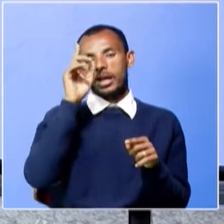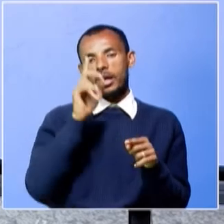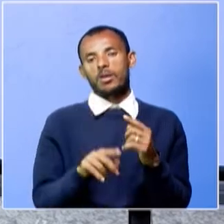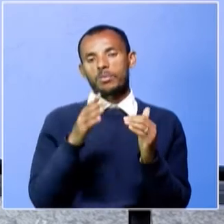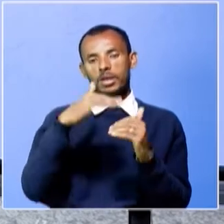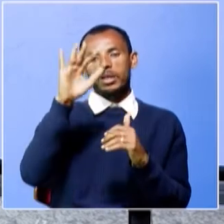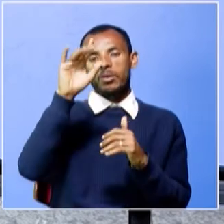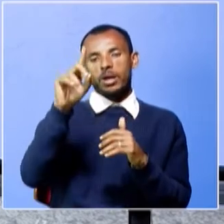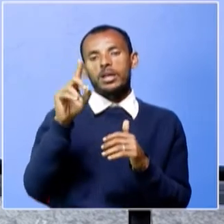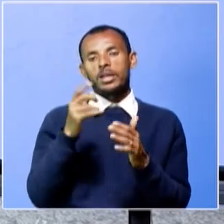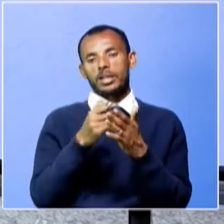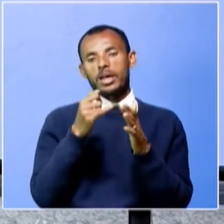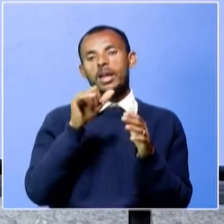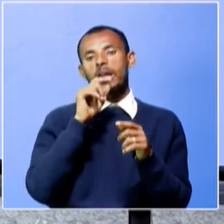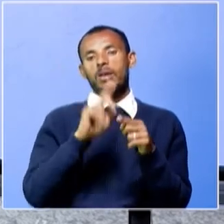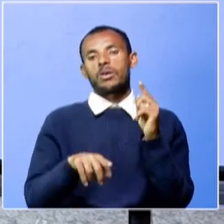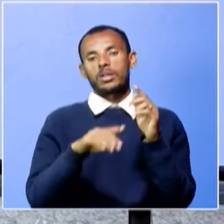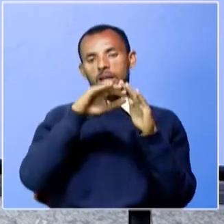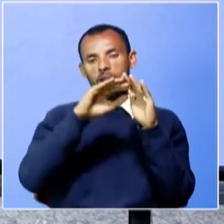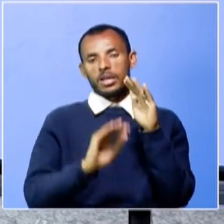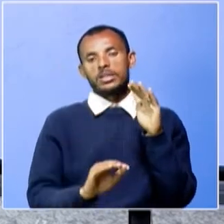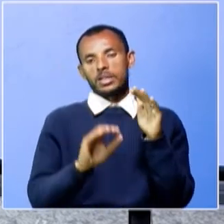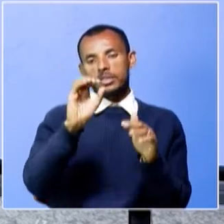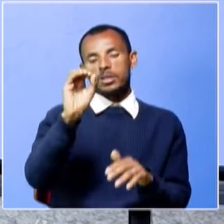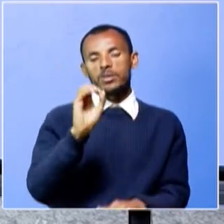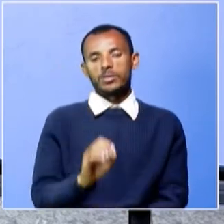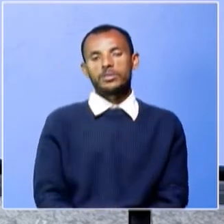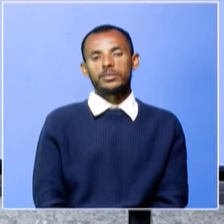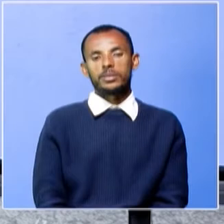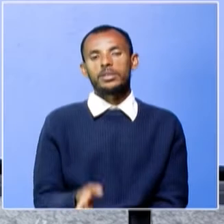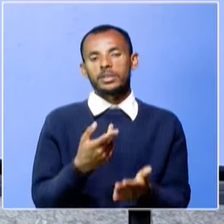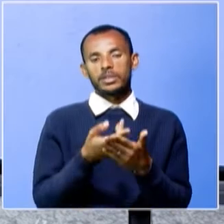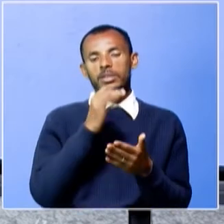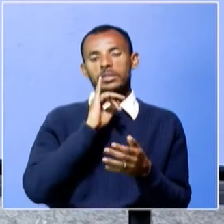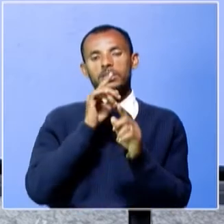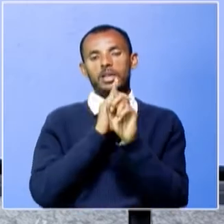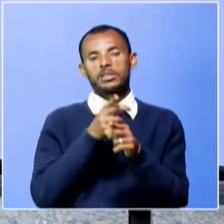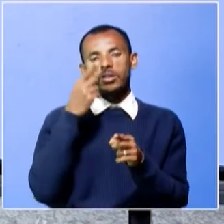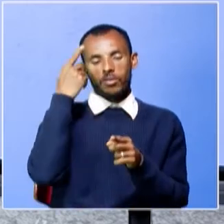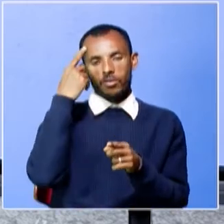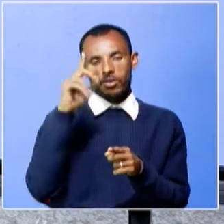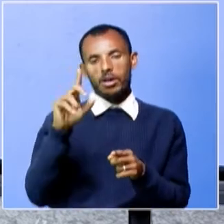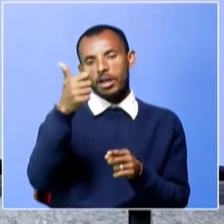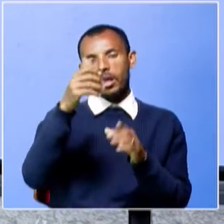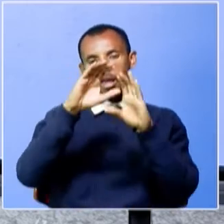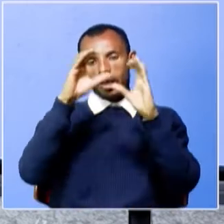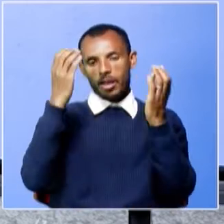1, or it cannot be less than 1. I mean less than 0. So this is the answer for A